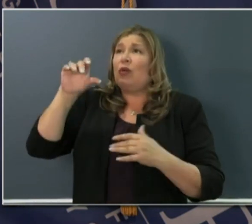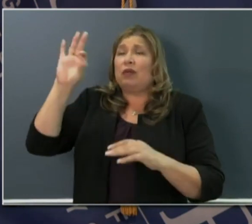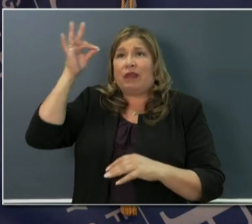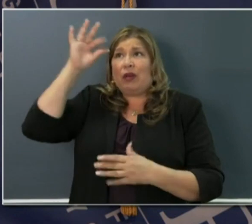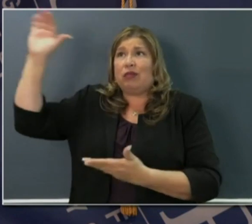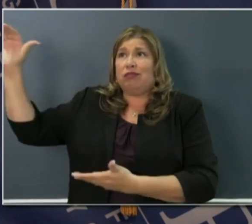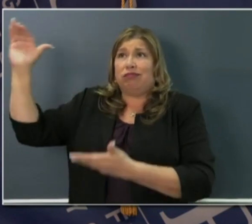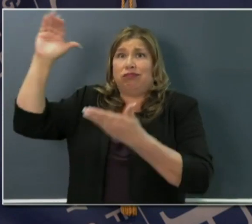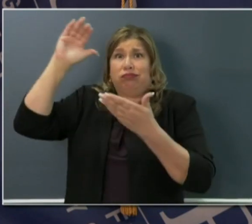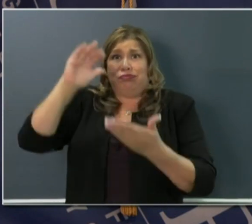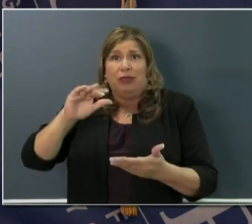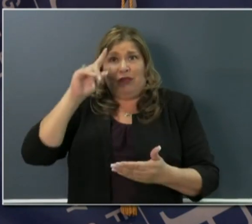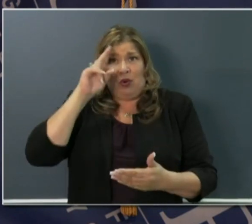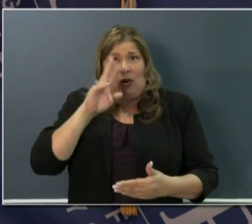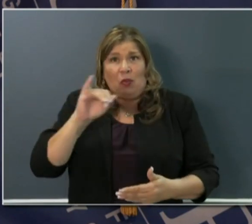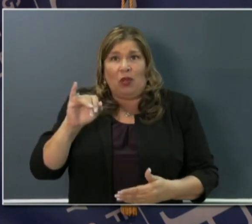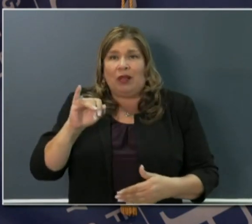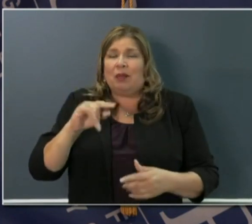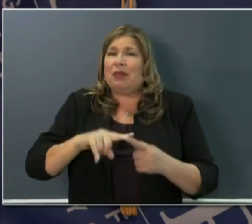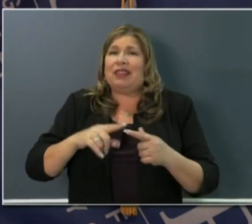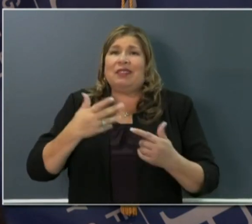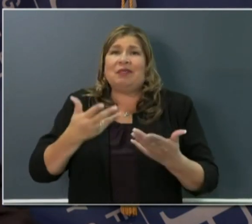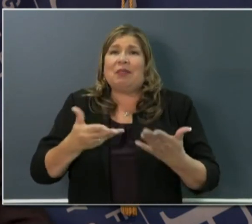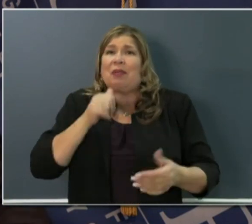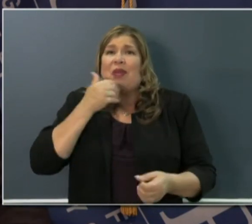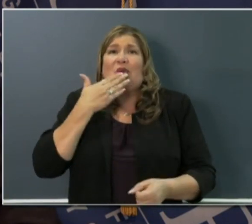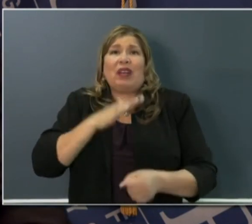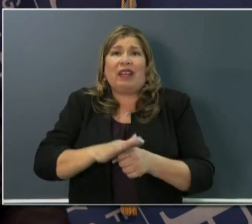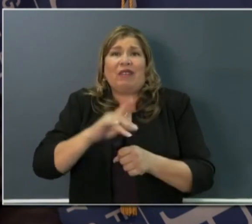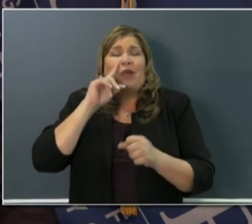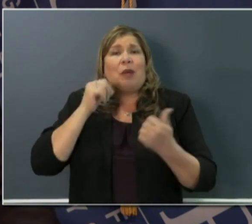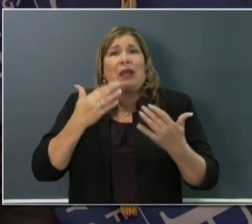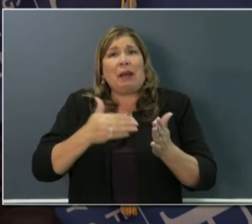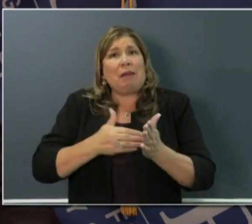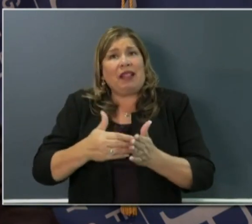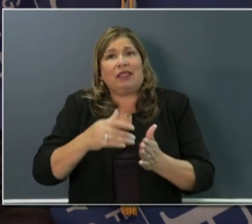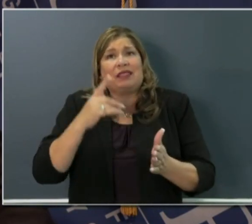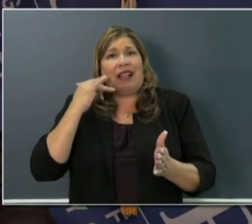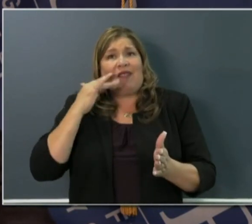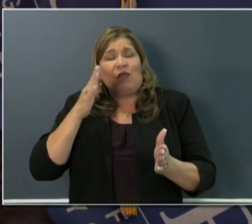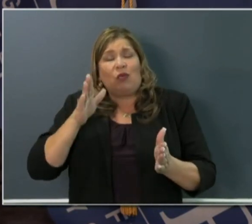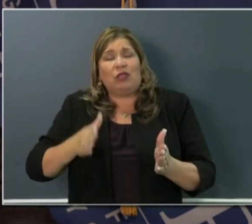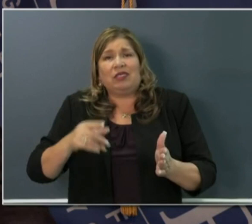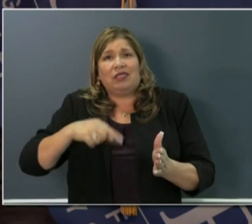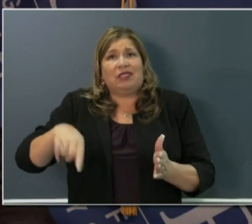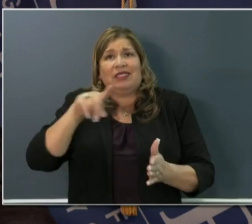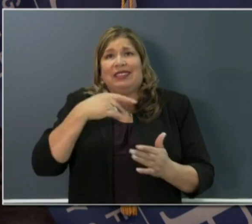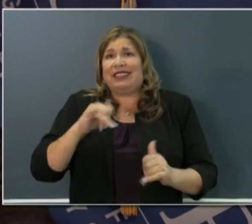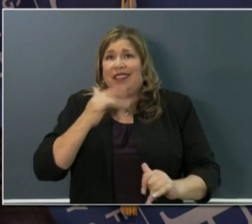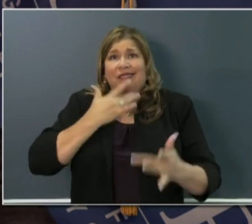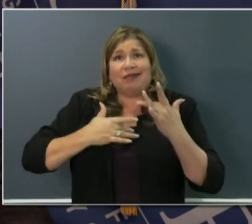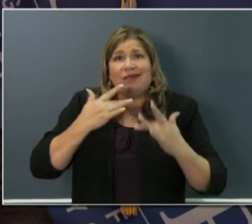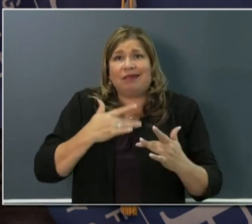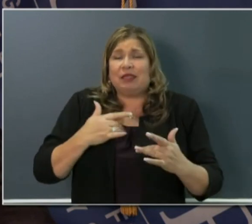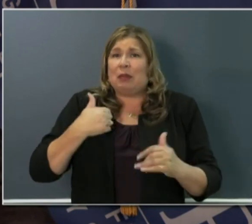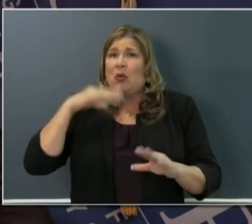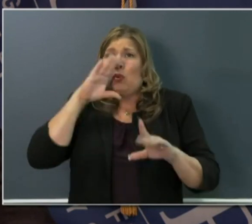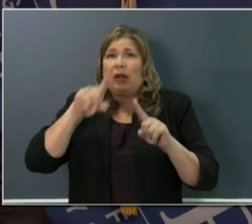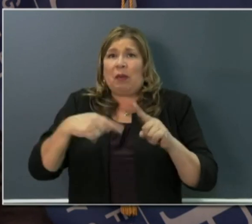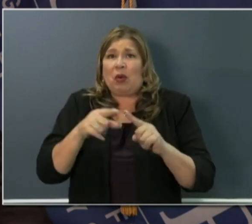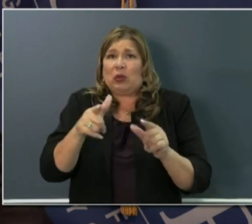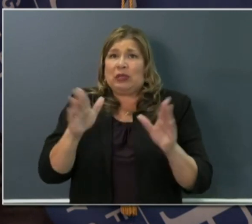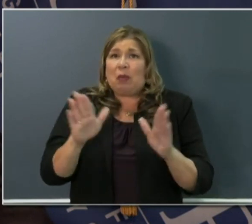enough for millions of Californians. I've expressed concern about the small business supports and the like. So we